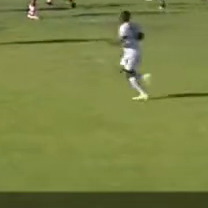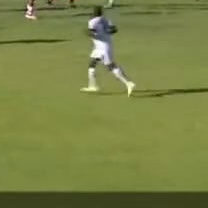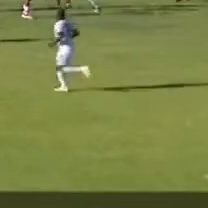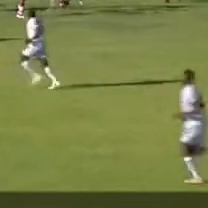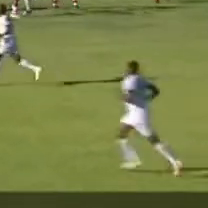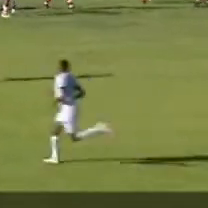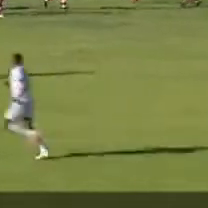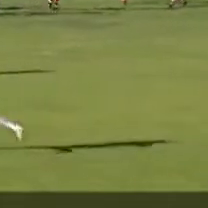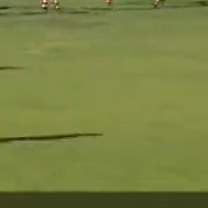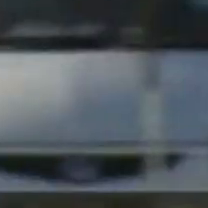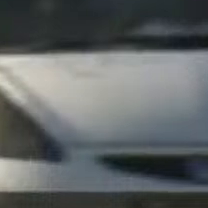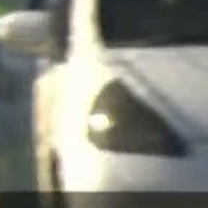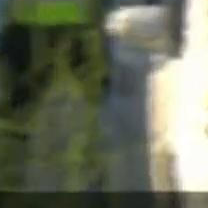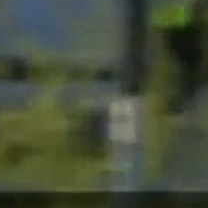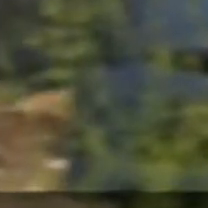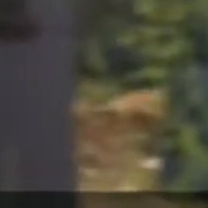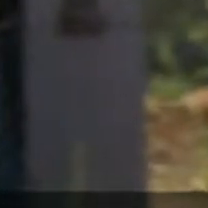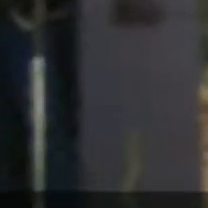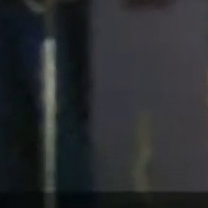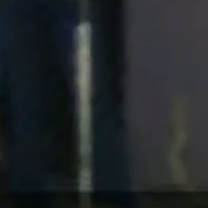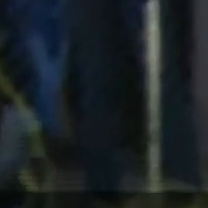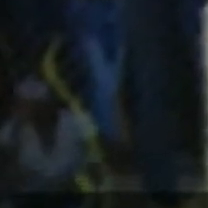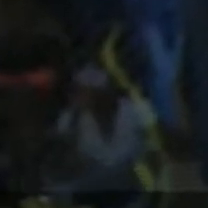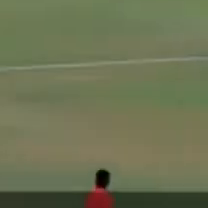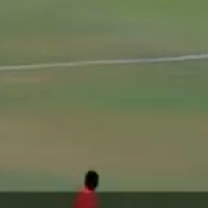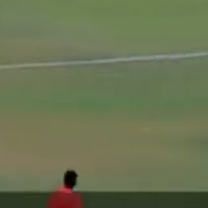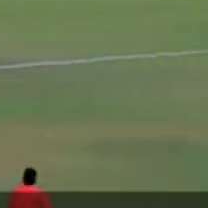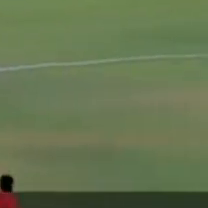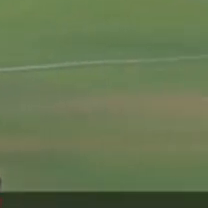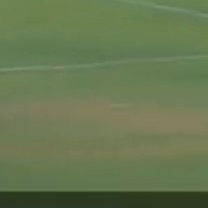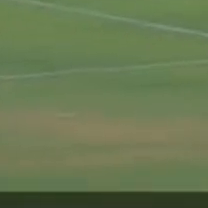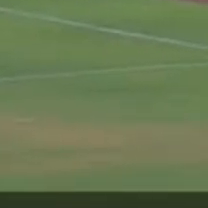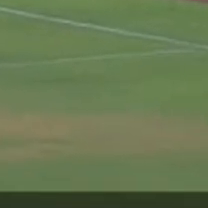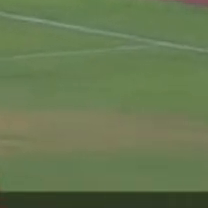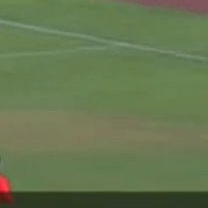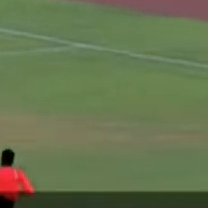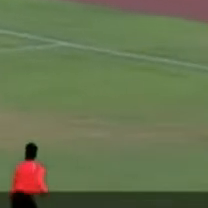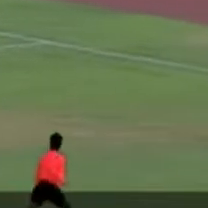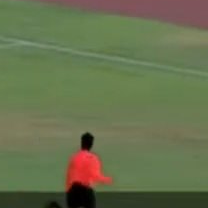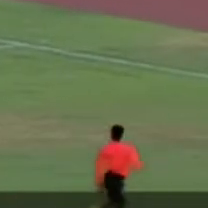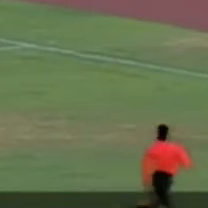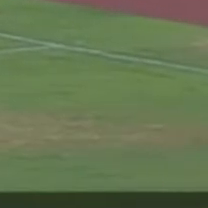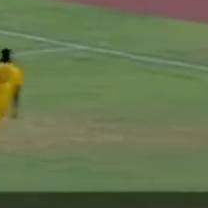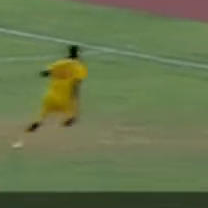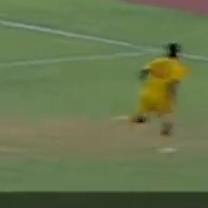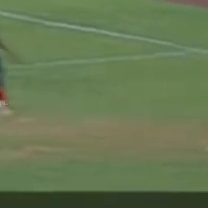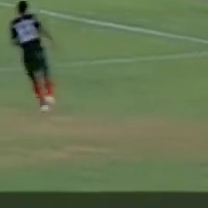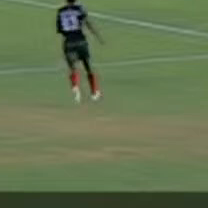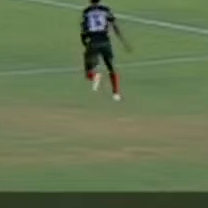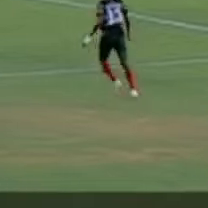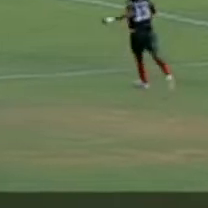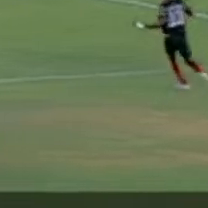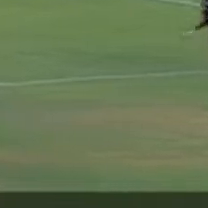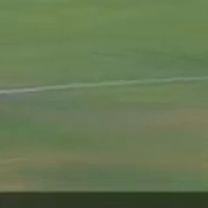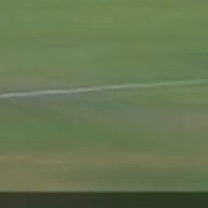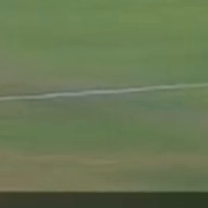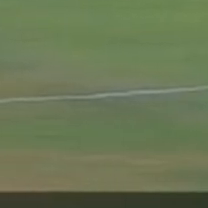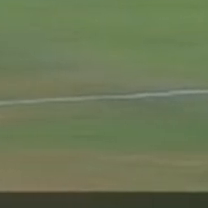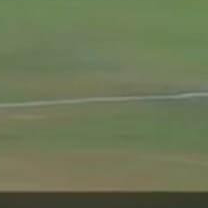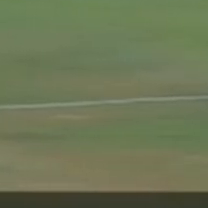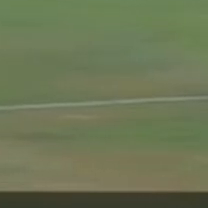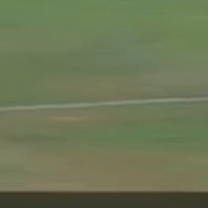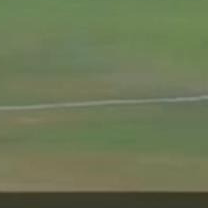having found the back of the net in only 13 occasions and conceding 15 in the process. In the last 13 league meetings between the two